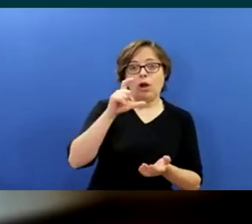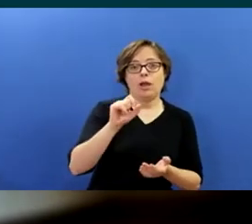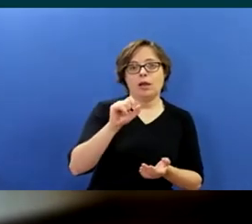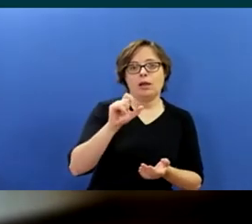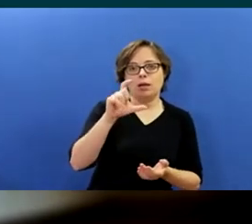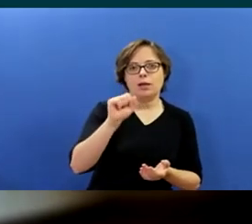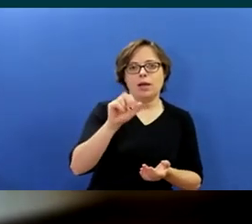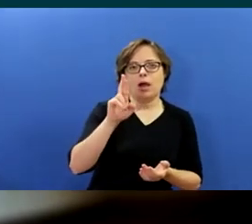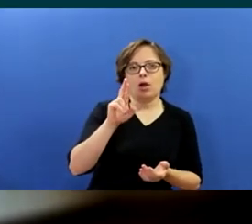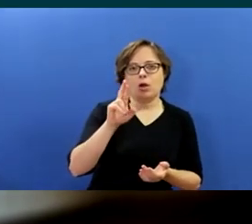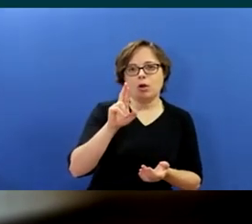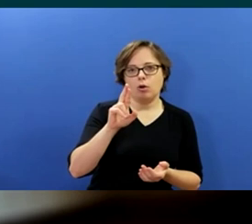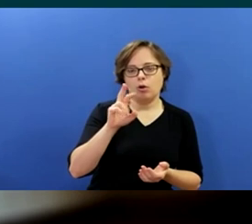wrong.